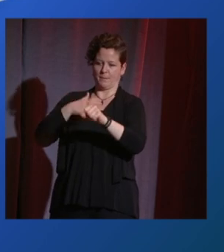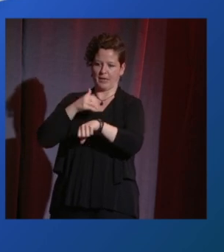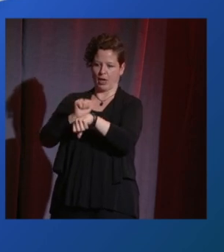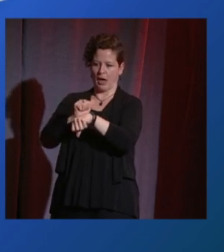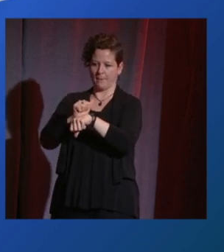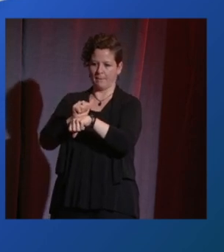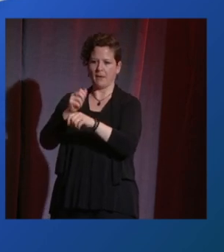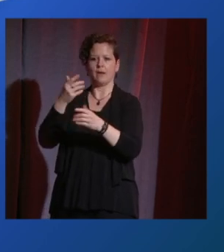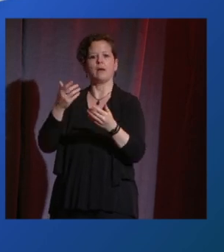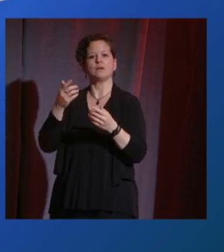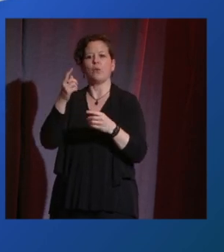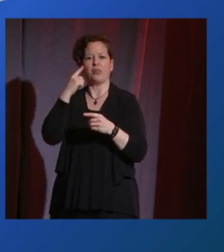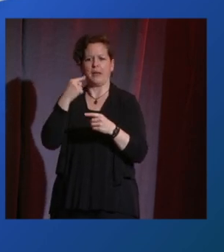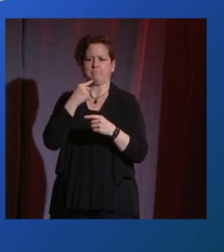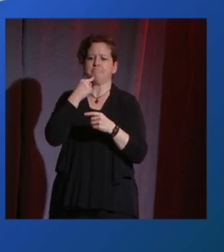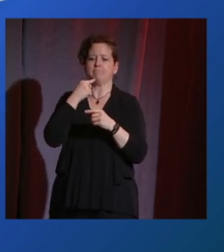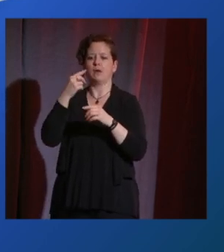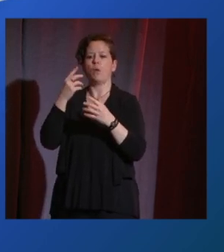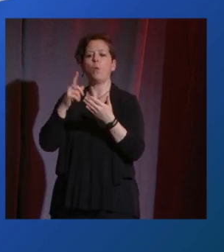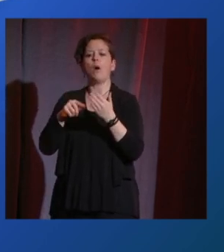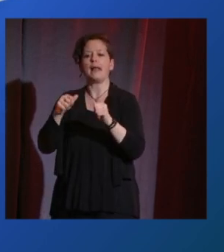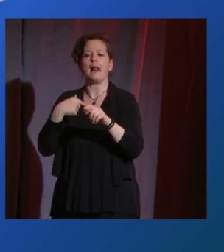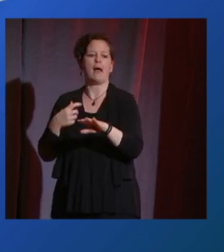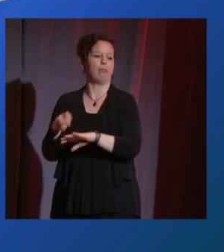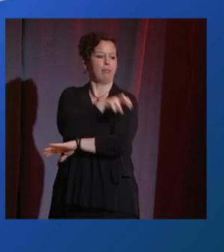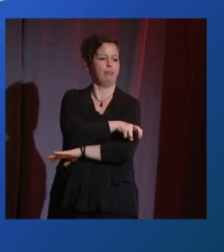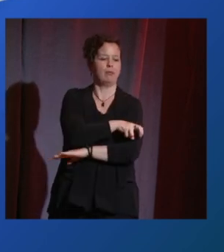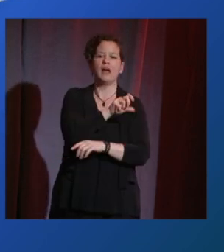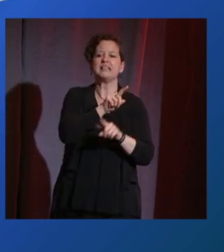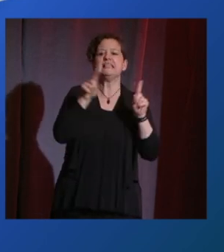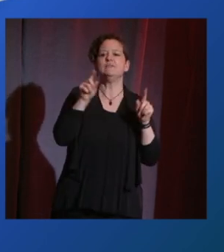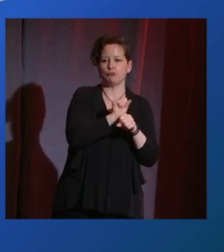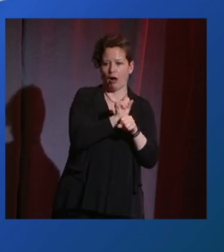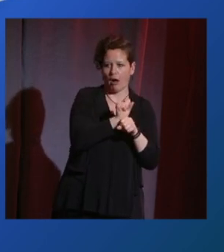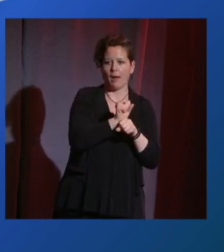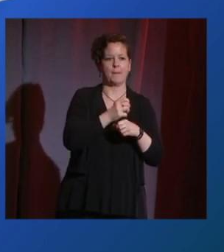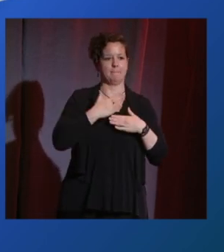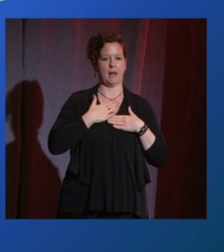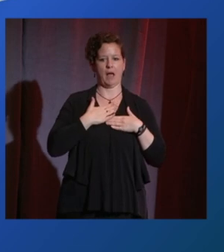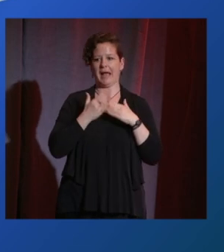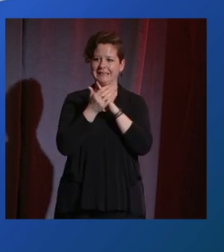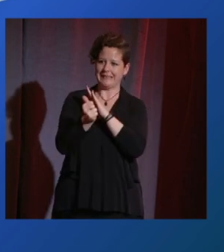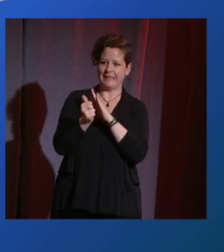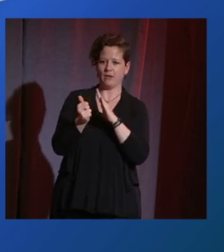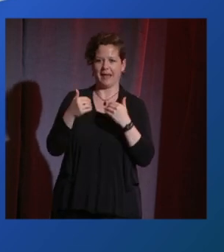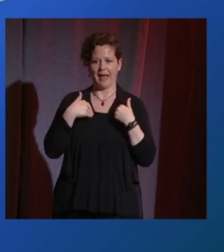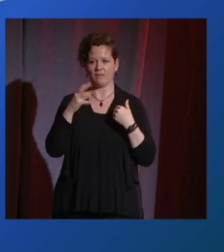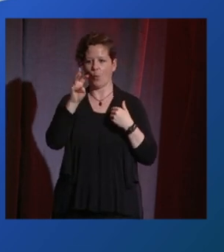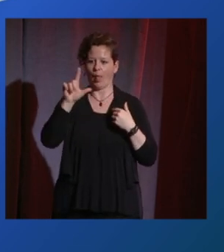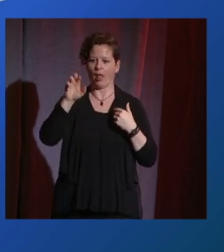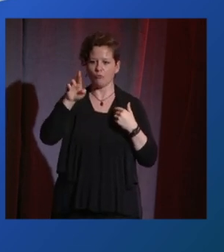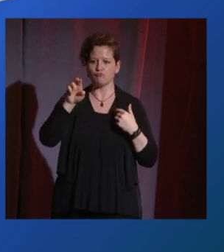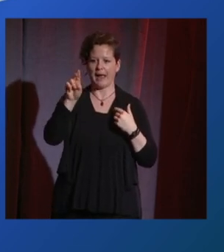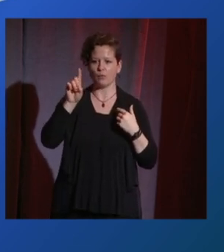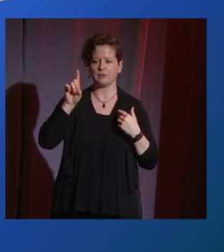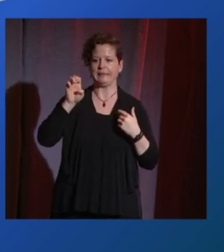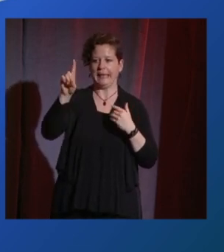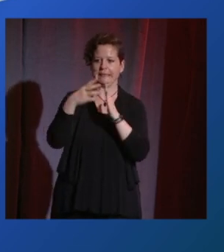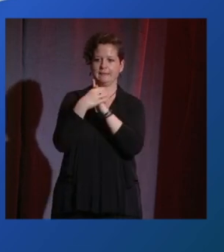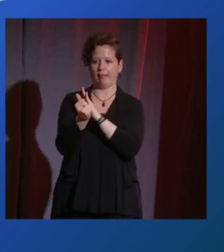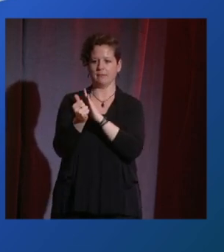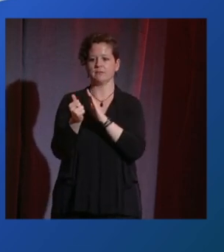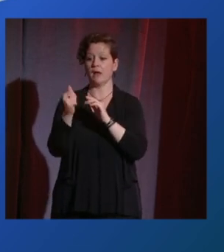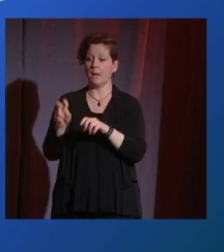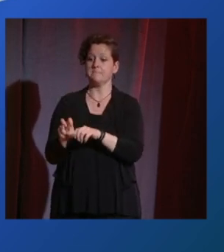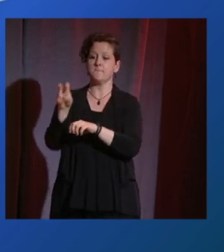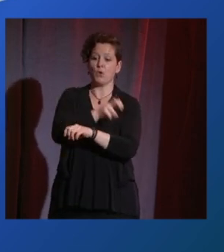my my thinking skills for my problem solving skills um my well-rounded skills as a individual where can I